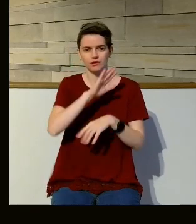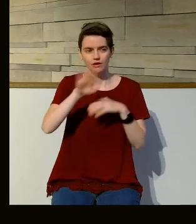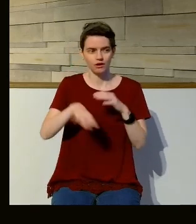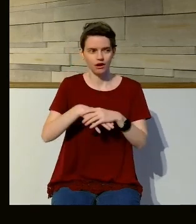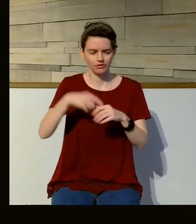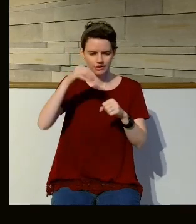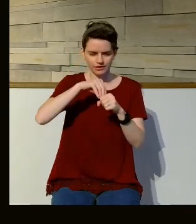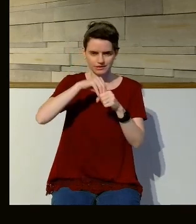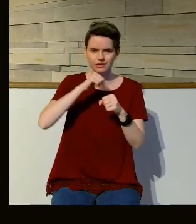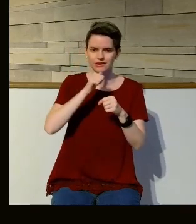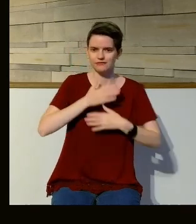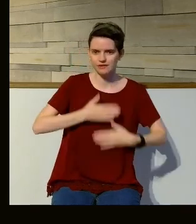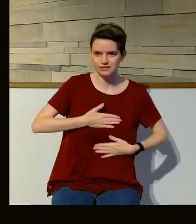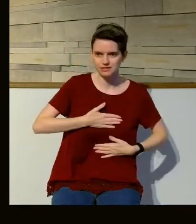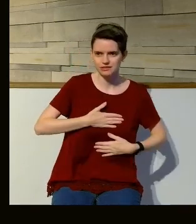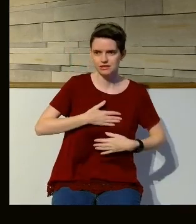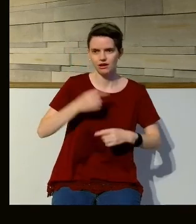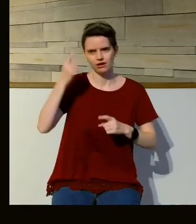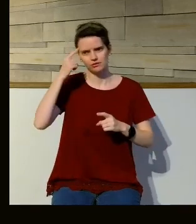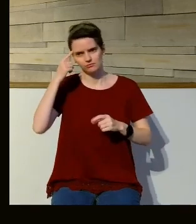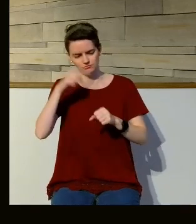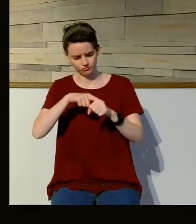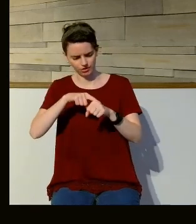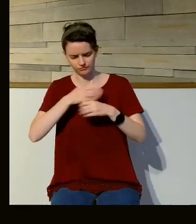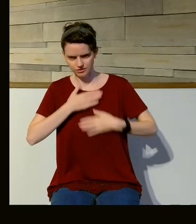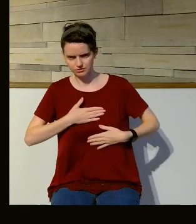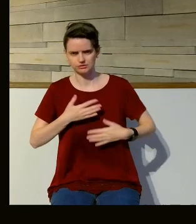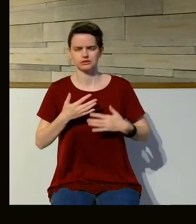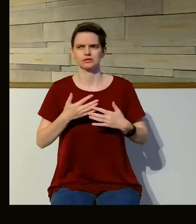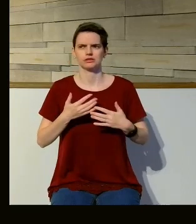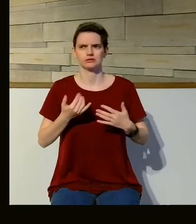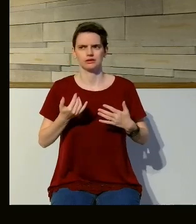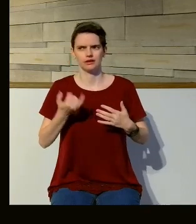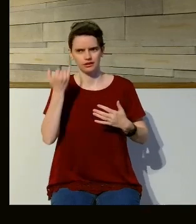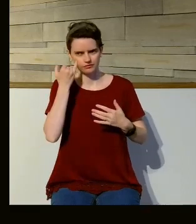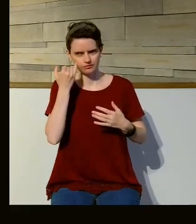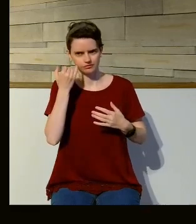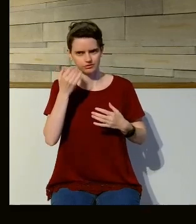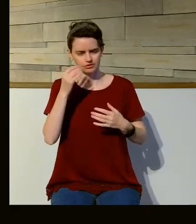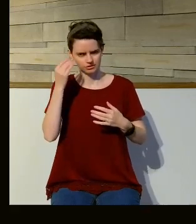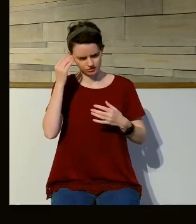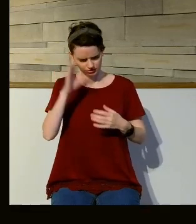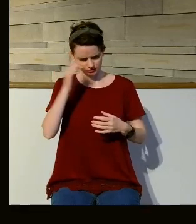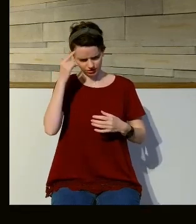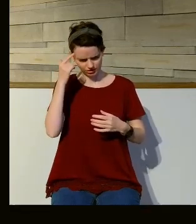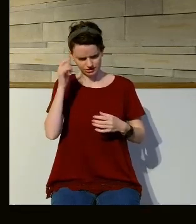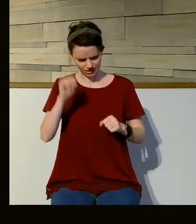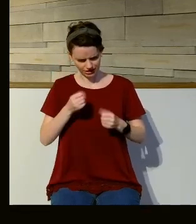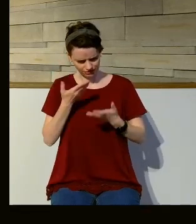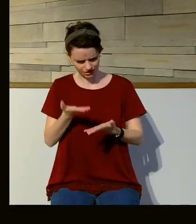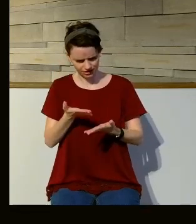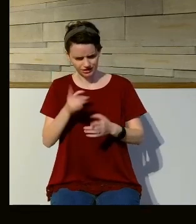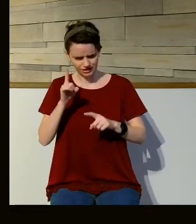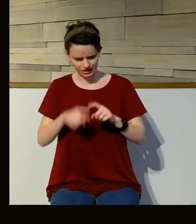properties of the mind are not physical, and all the properties of the brain are physical, then it follows that if consciousness exists, it cannot be reducible to something physical